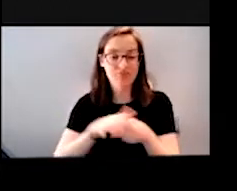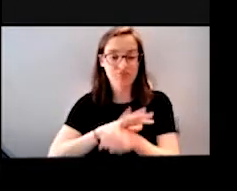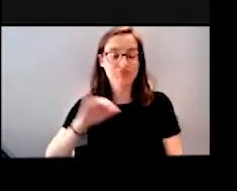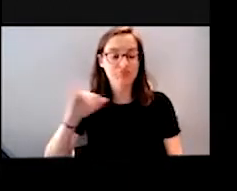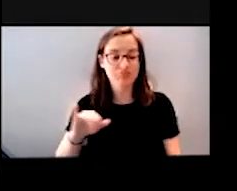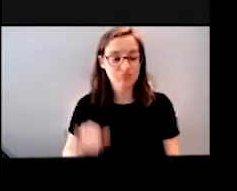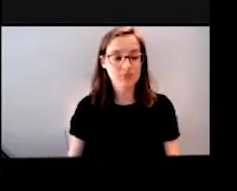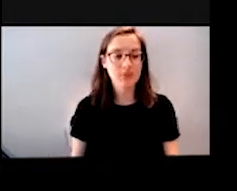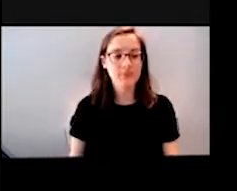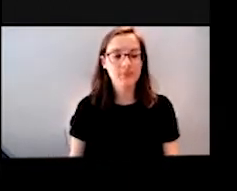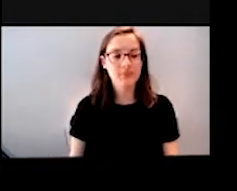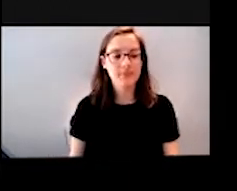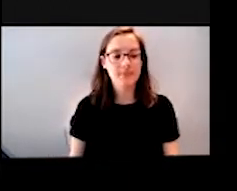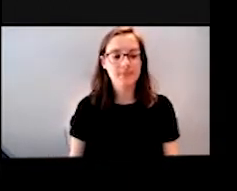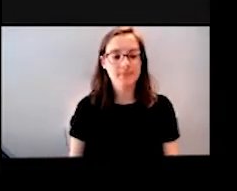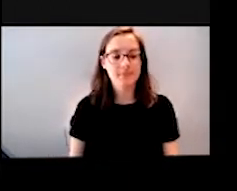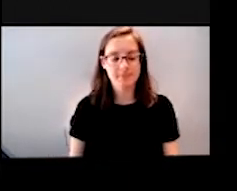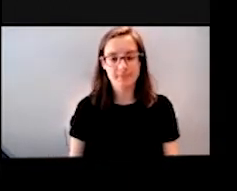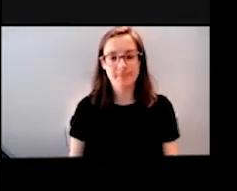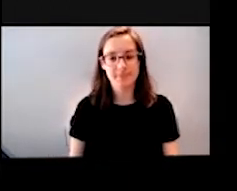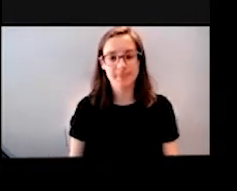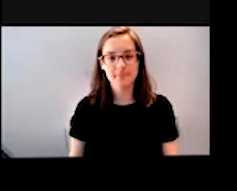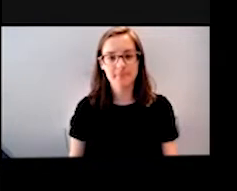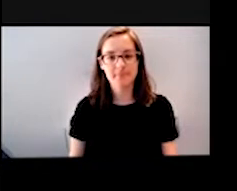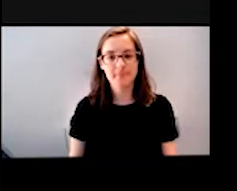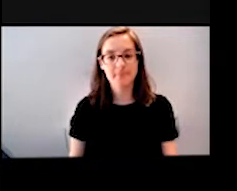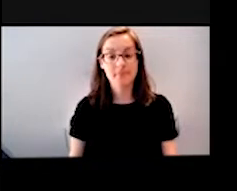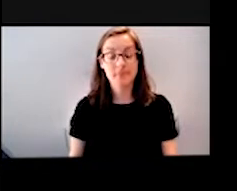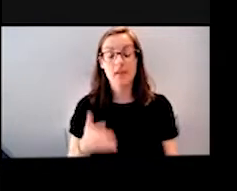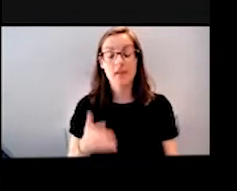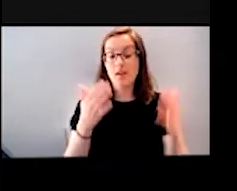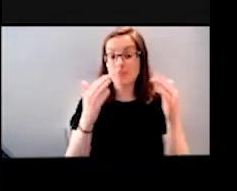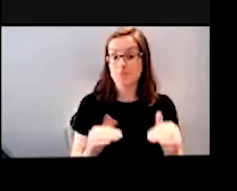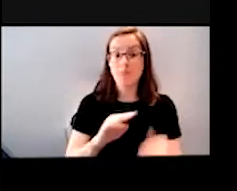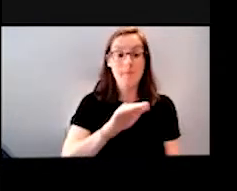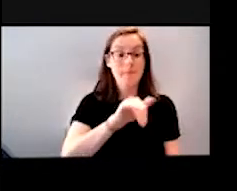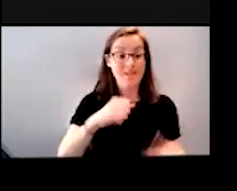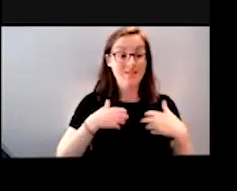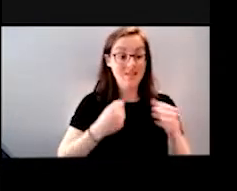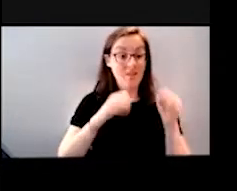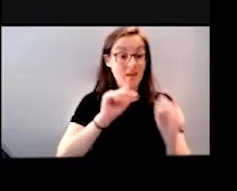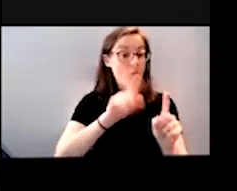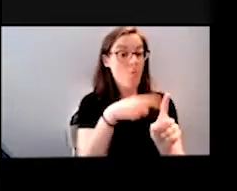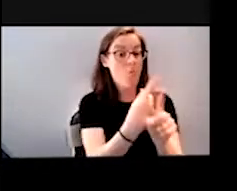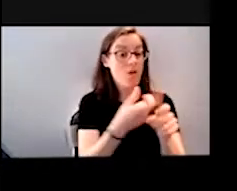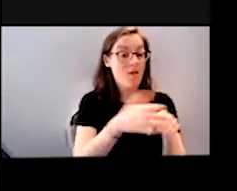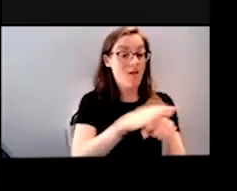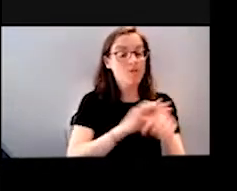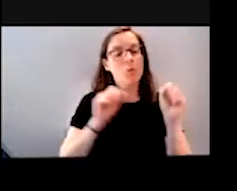and how mass health can work as your only coverage or a secondary coverage.